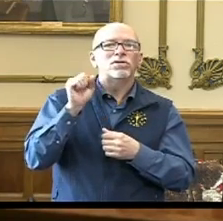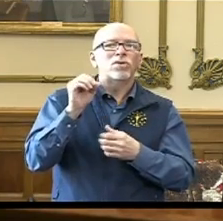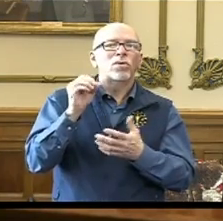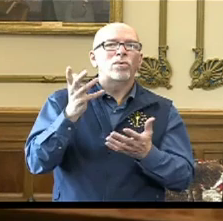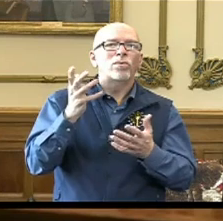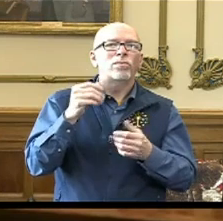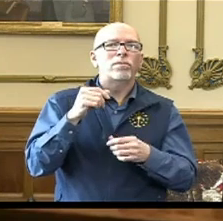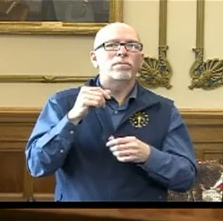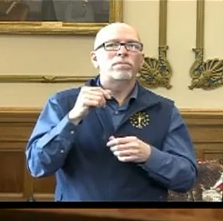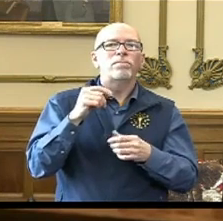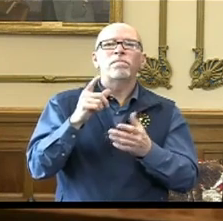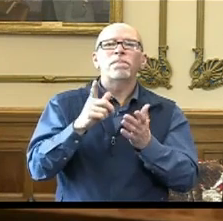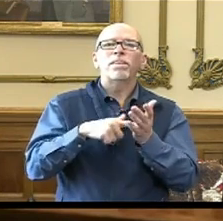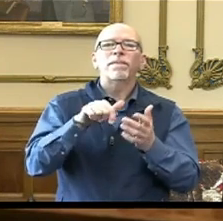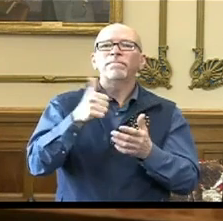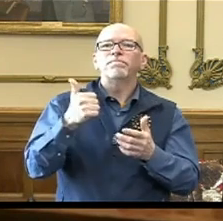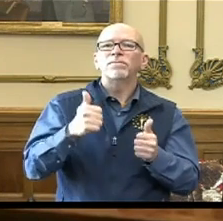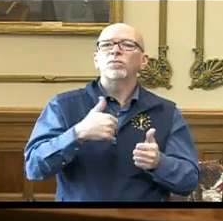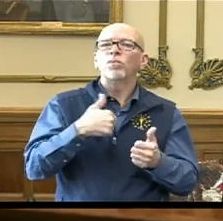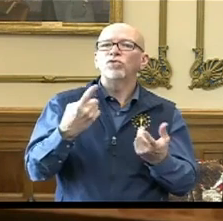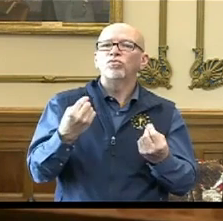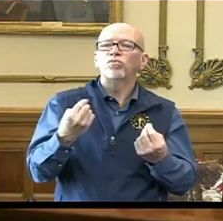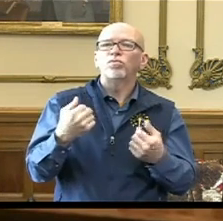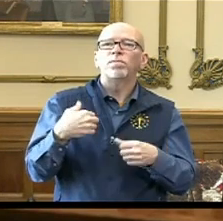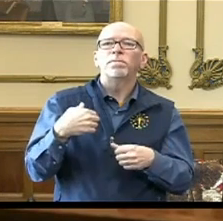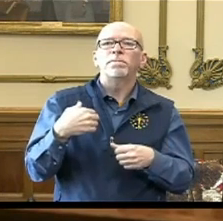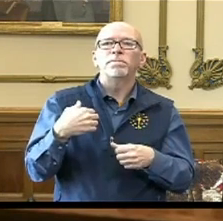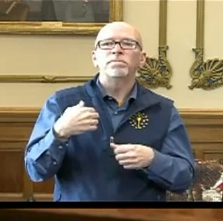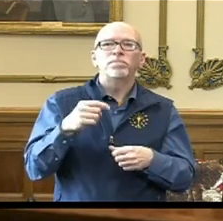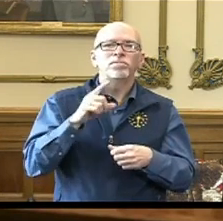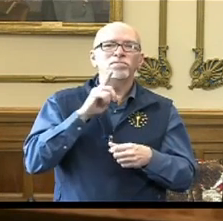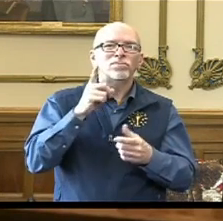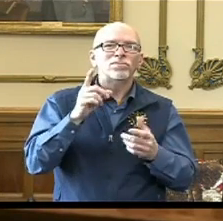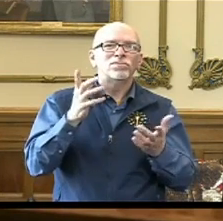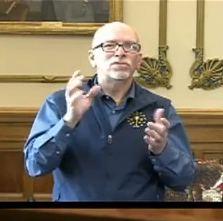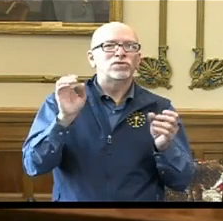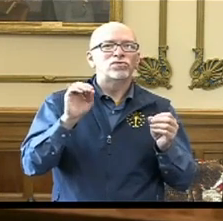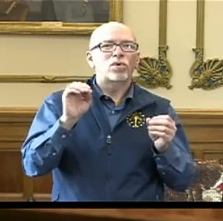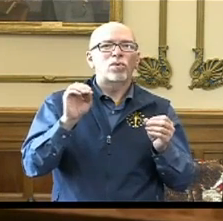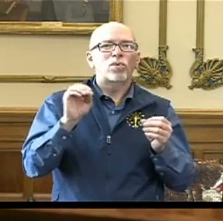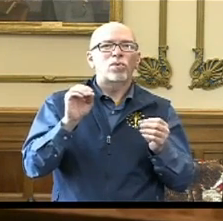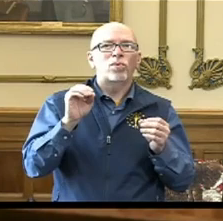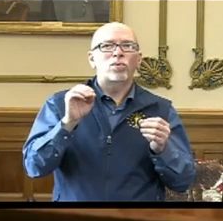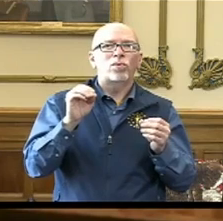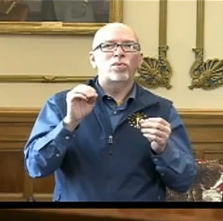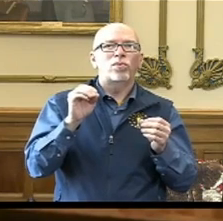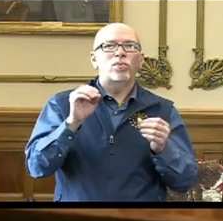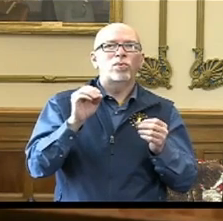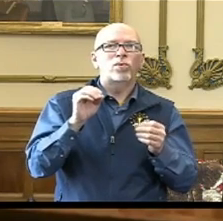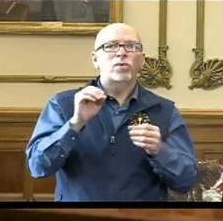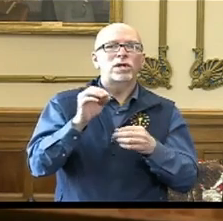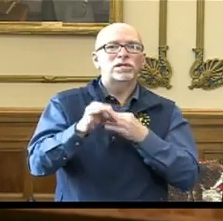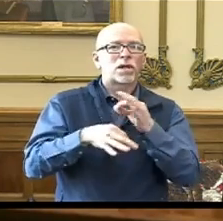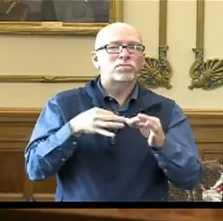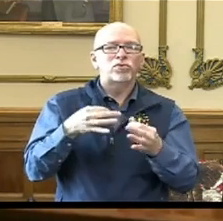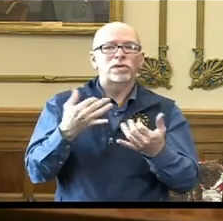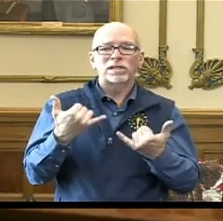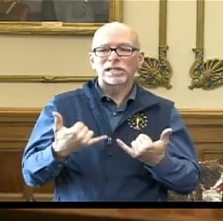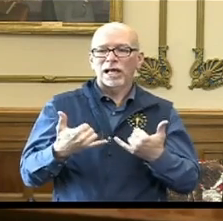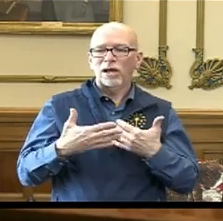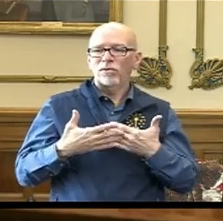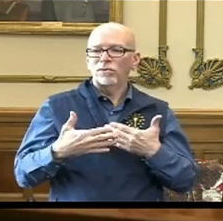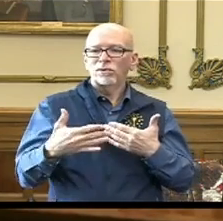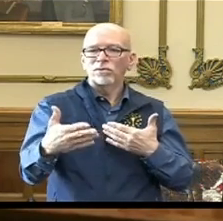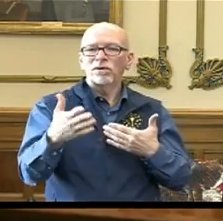to what else we can do, there is not going to be any substitute from here or in the